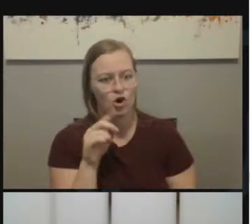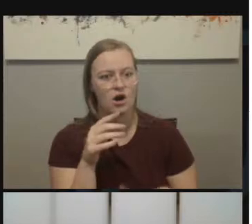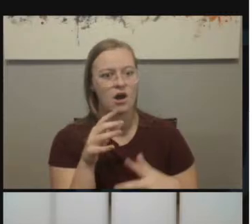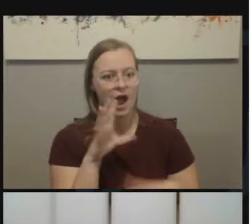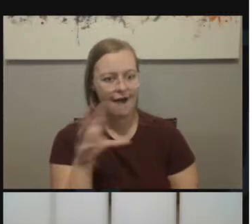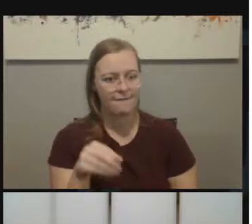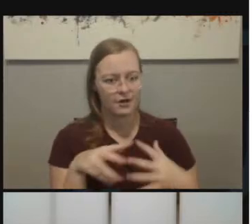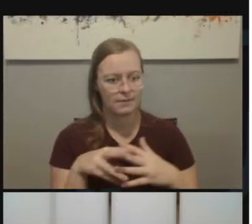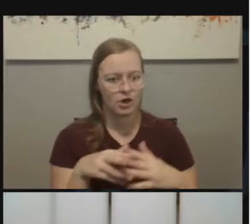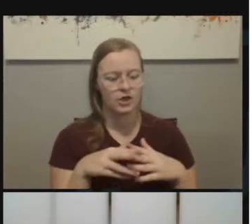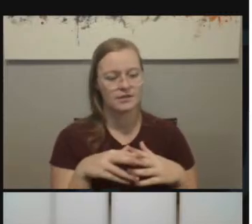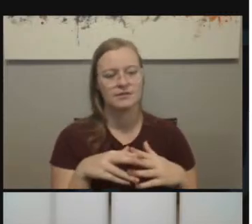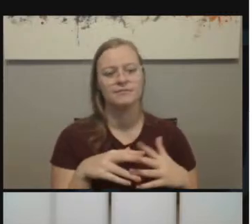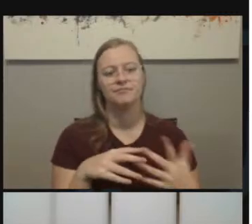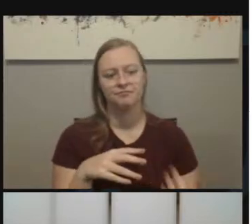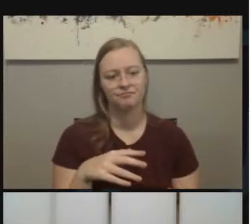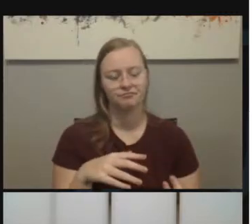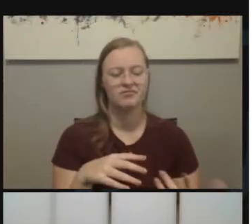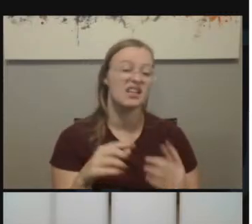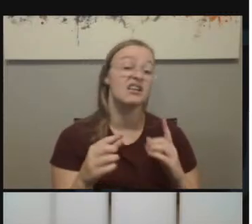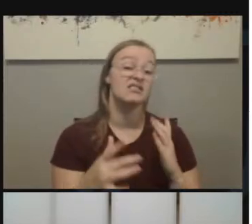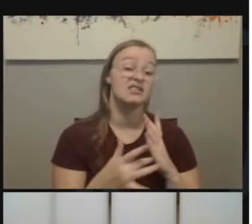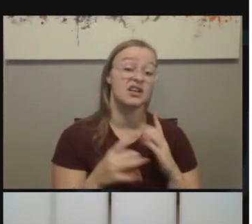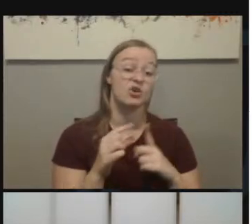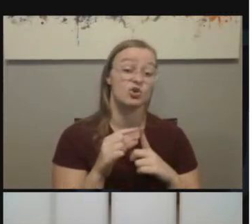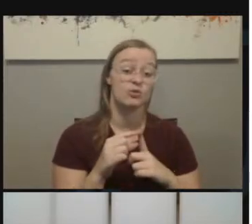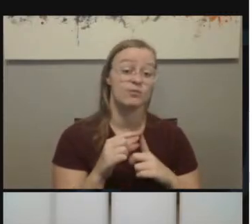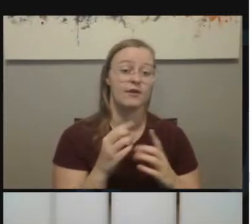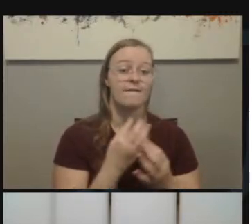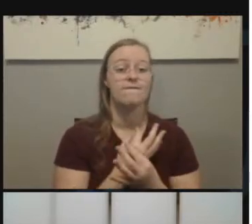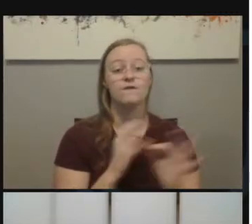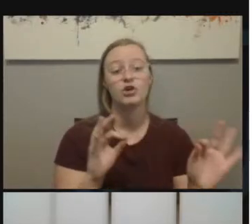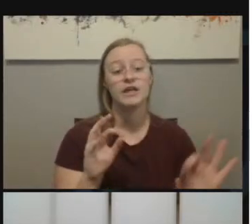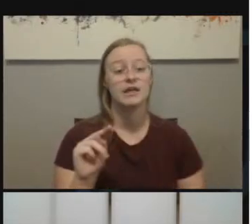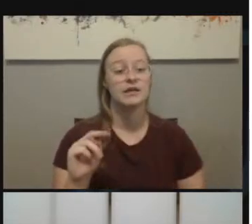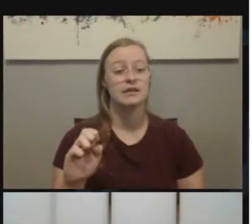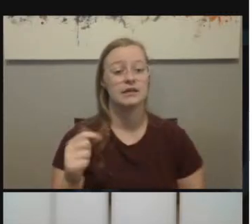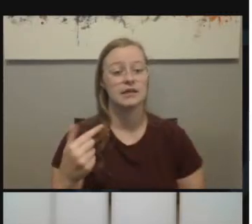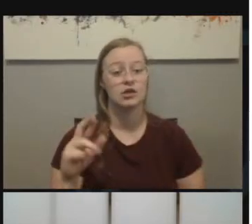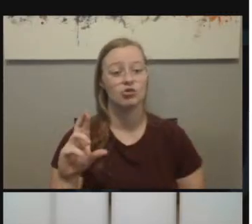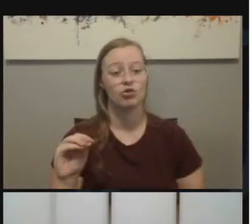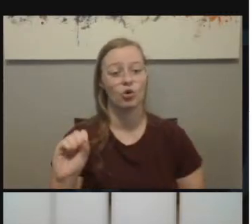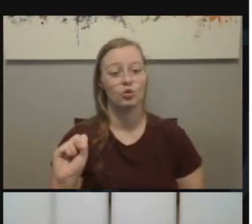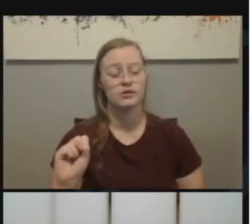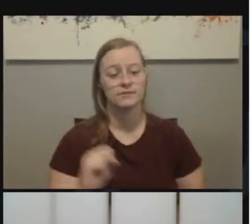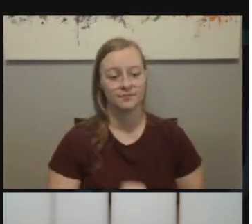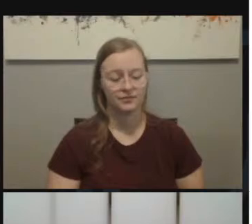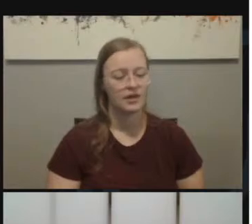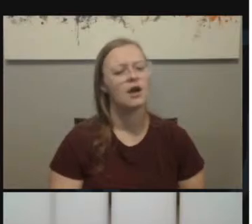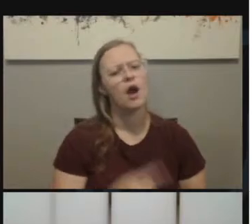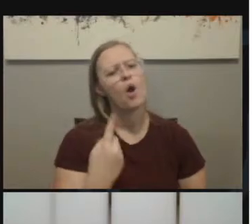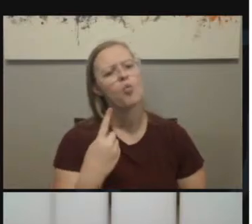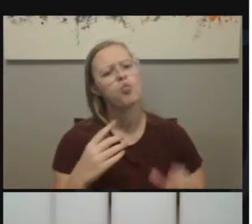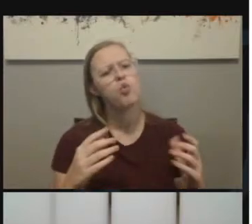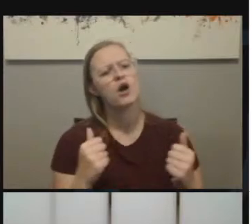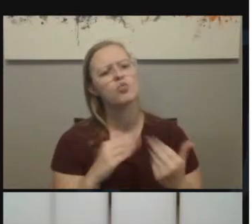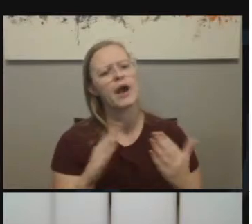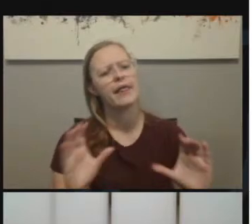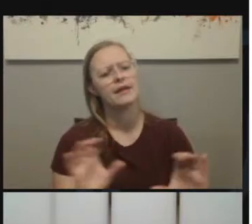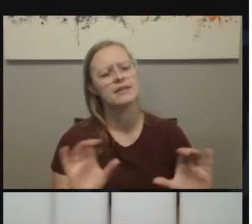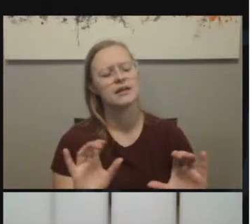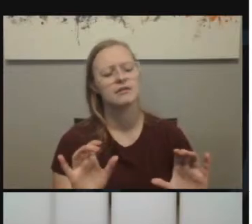the clinical term, the technical term of free Negroes. One way that they did that, this in the